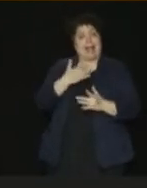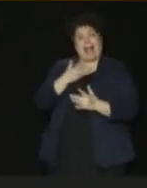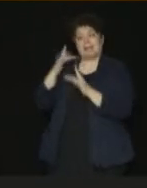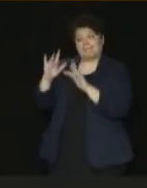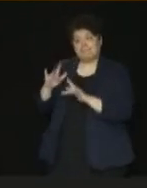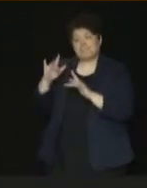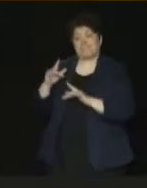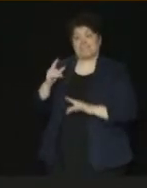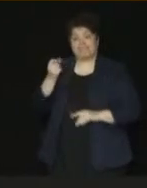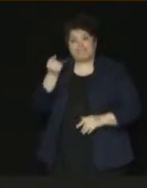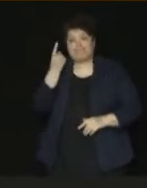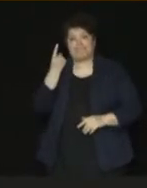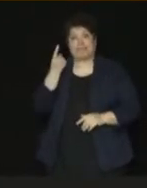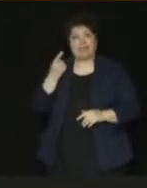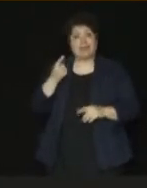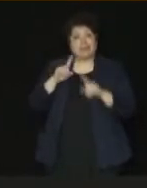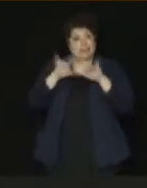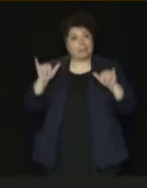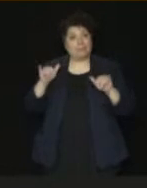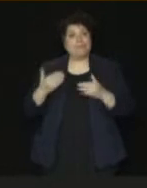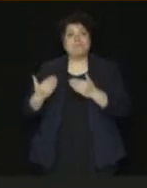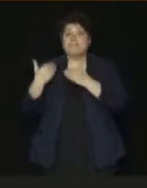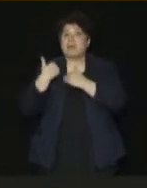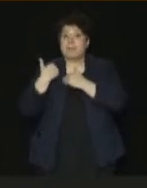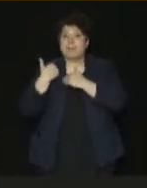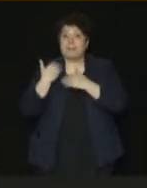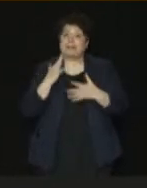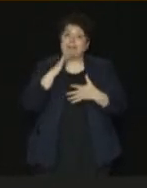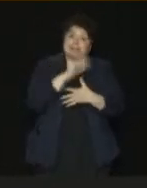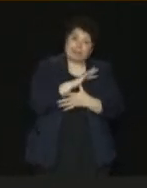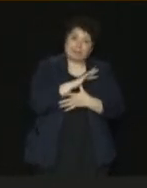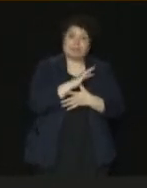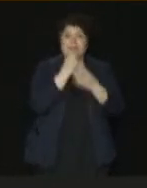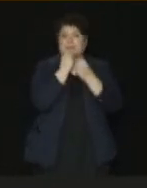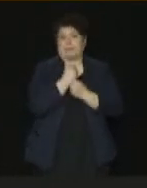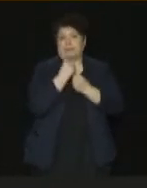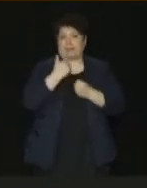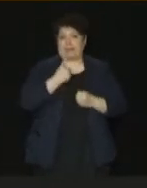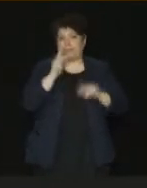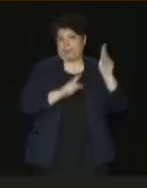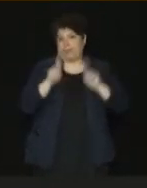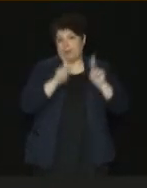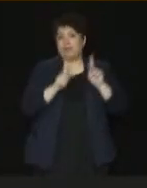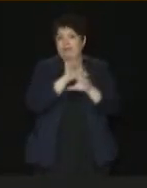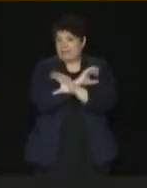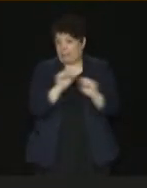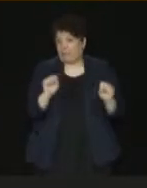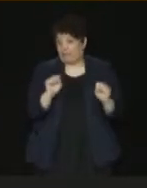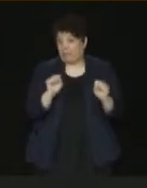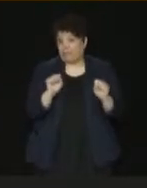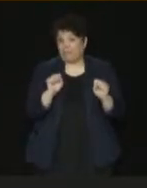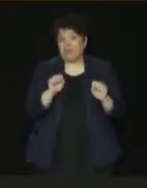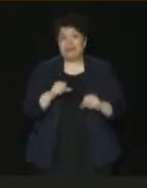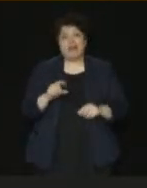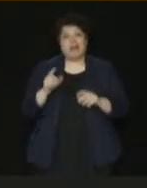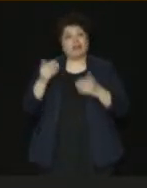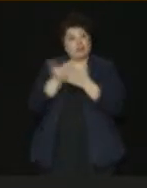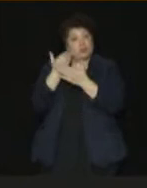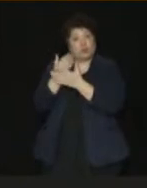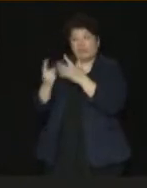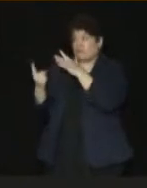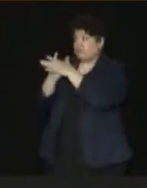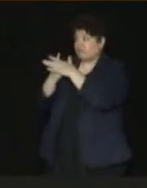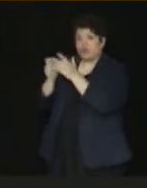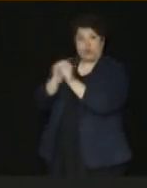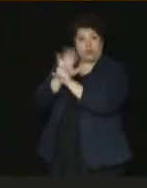time, our responsibility is to make sure we're keeping Canadians as safe as possible. These new variants out there